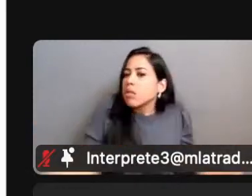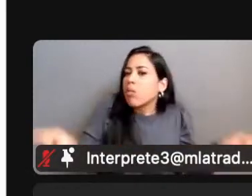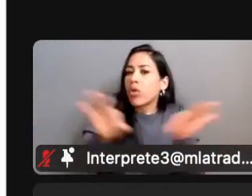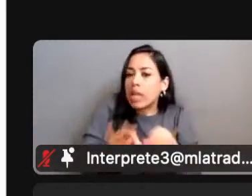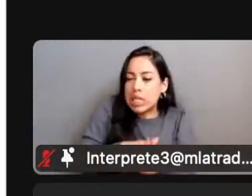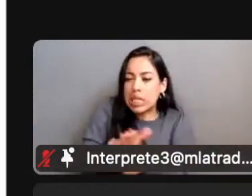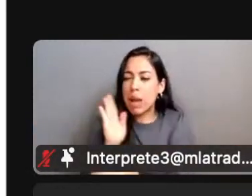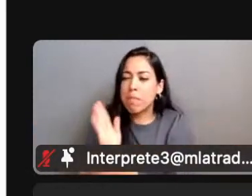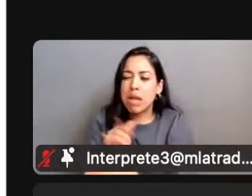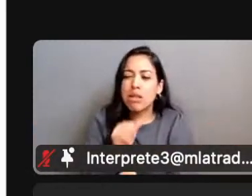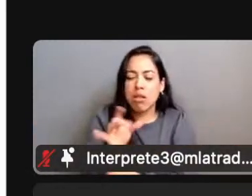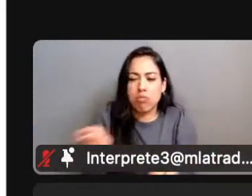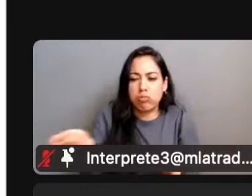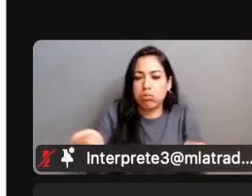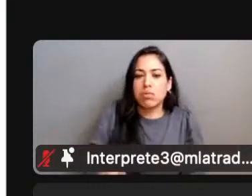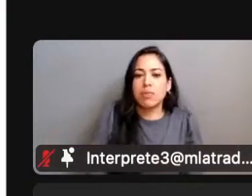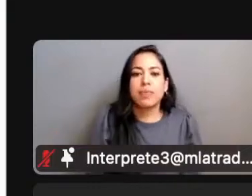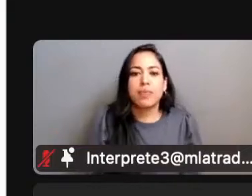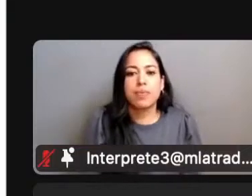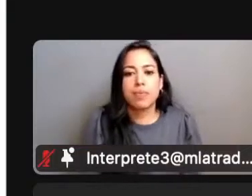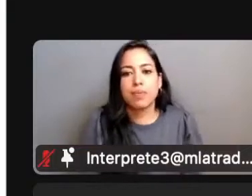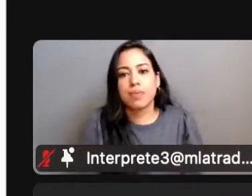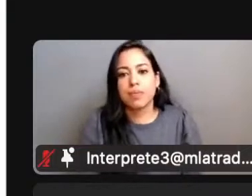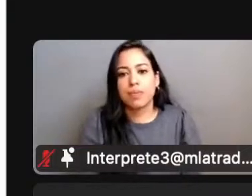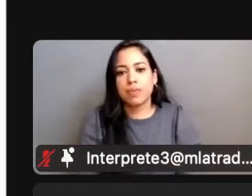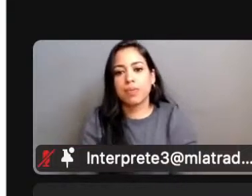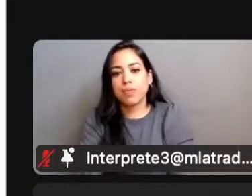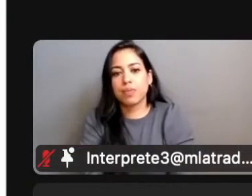important in these cases.